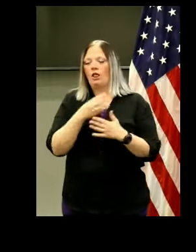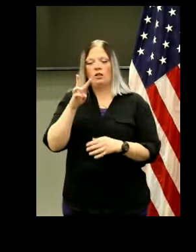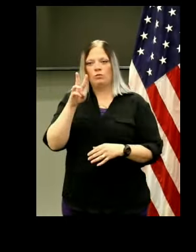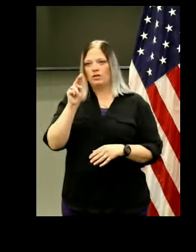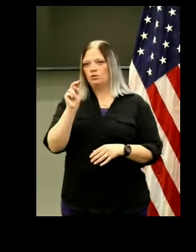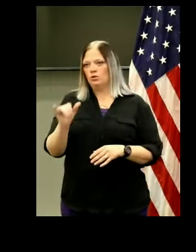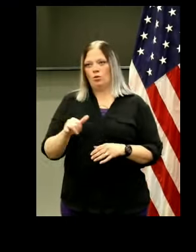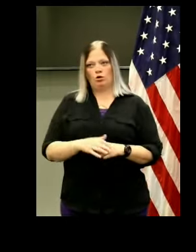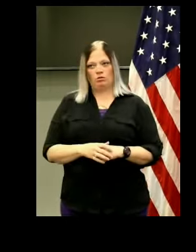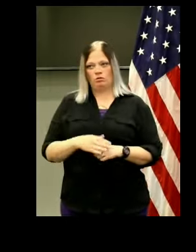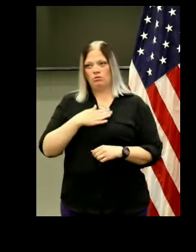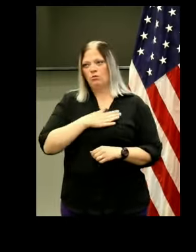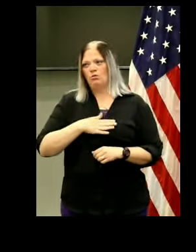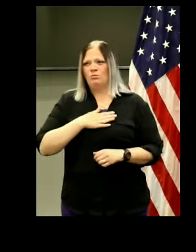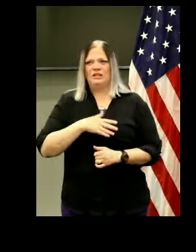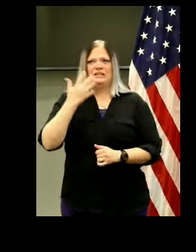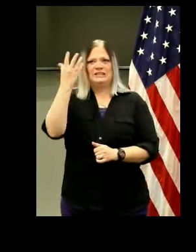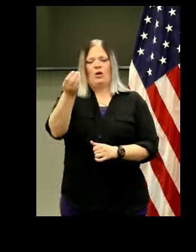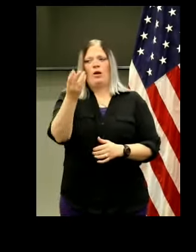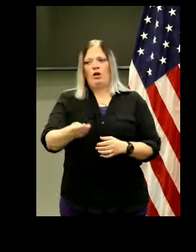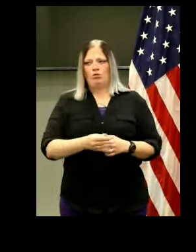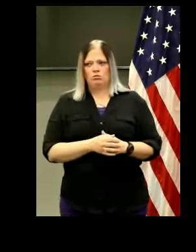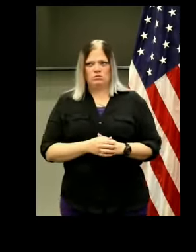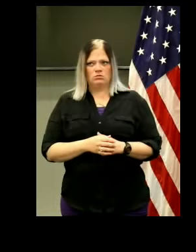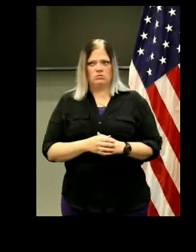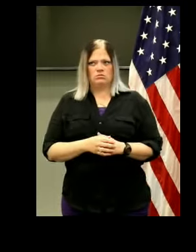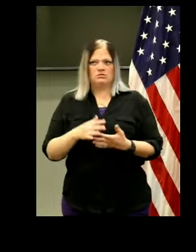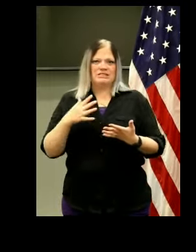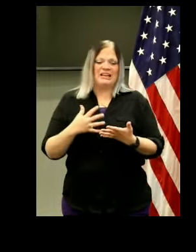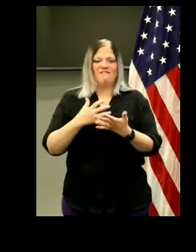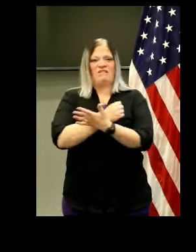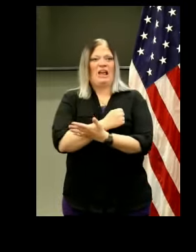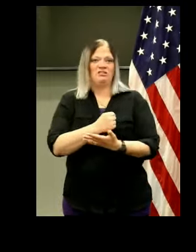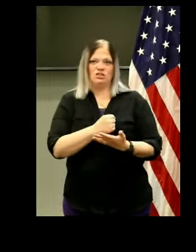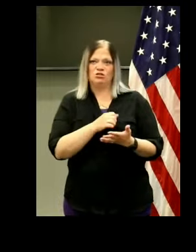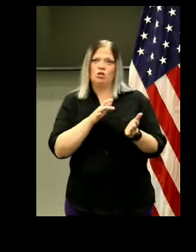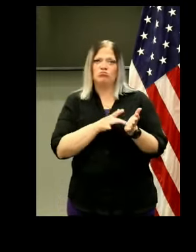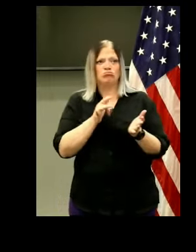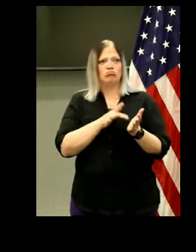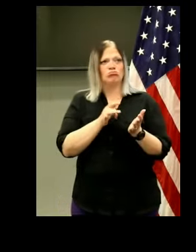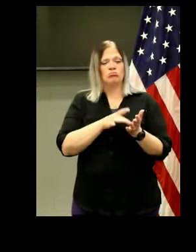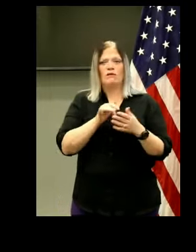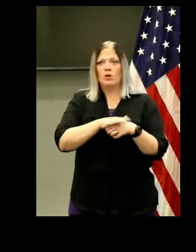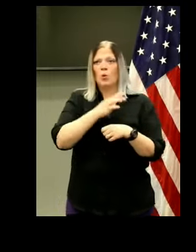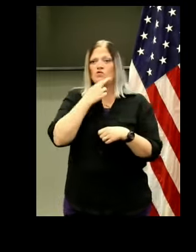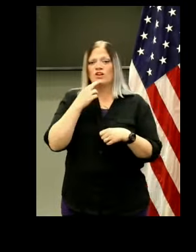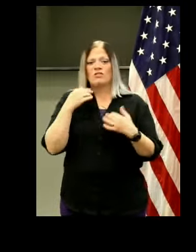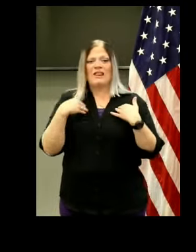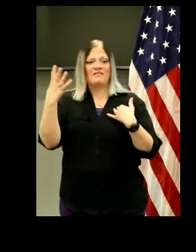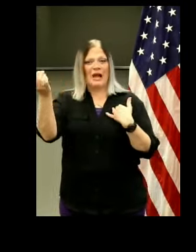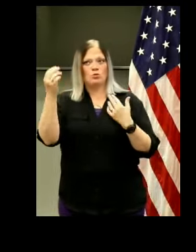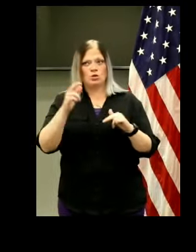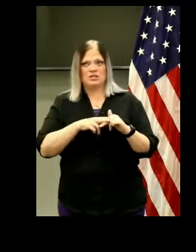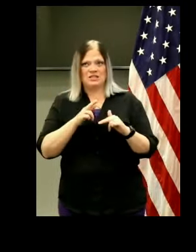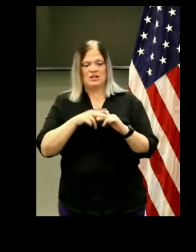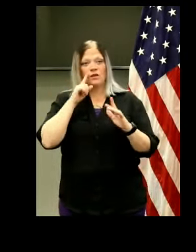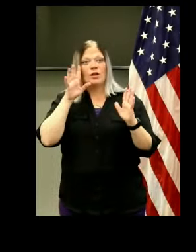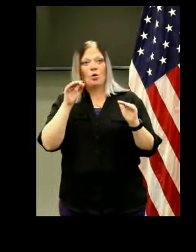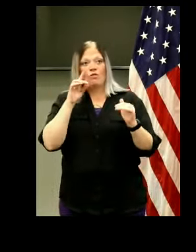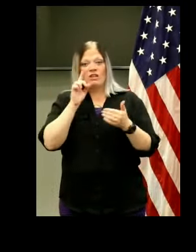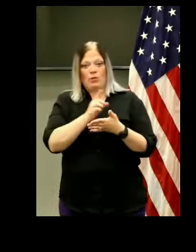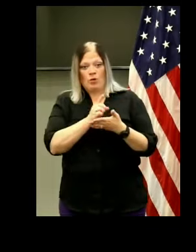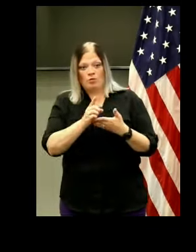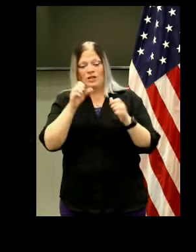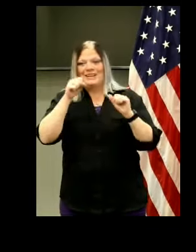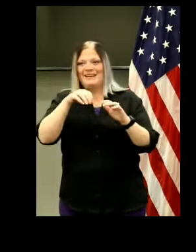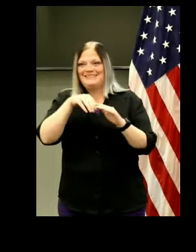York. So please get out there, take advantage of the local restaurants that have outdoor seating, and hopefully in a week you'll be able to go into